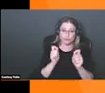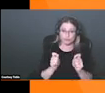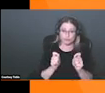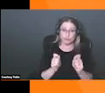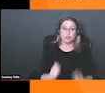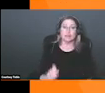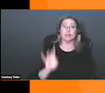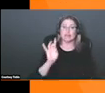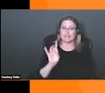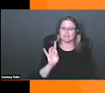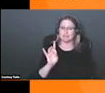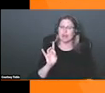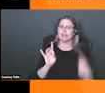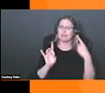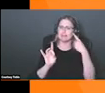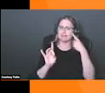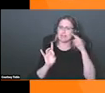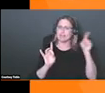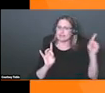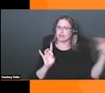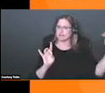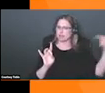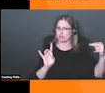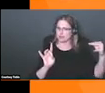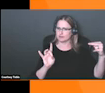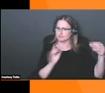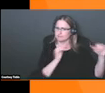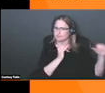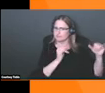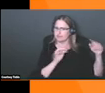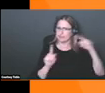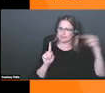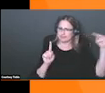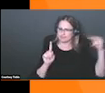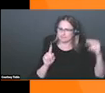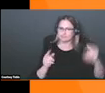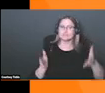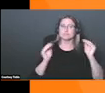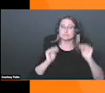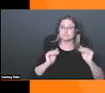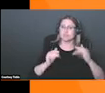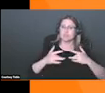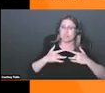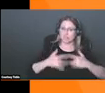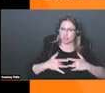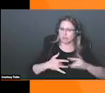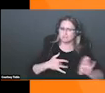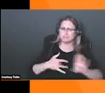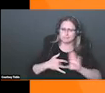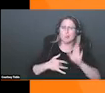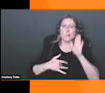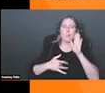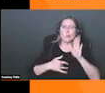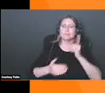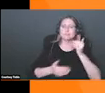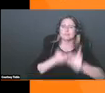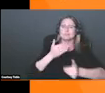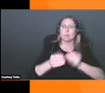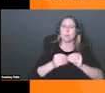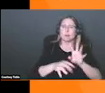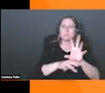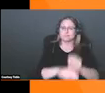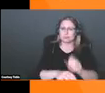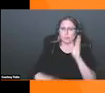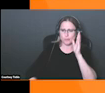reviewer. Don't despair. You will get better at this with practice. It does take time, and